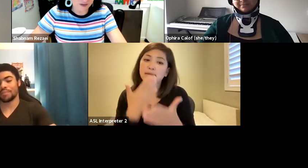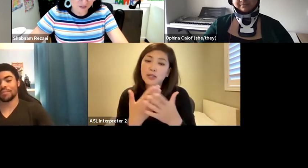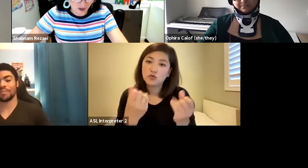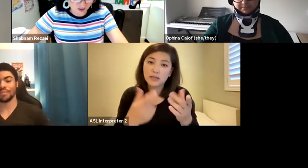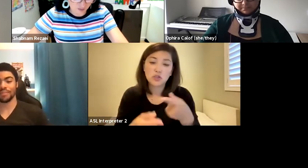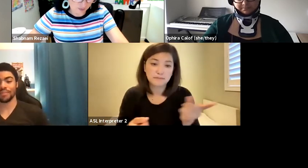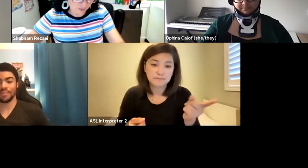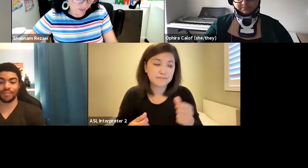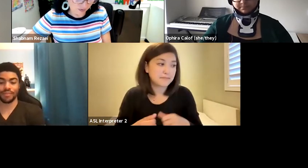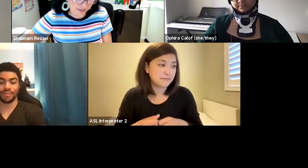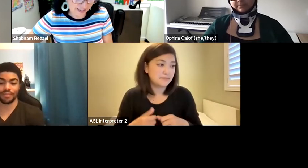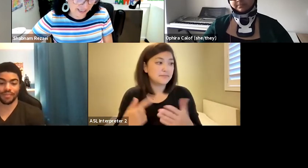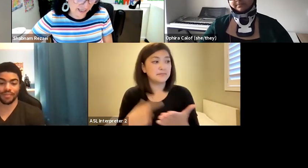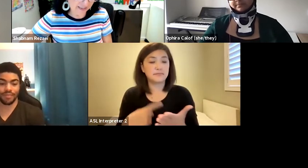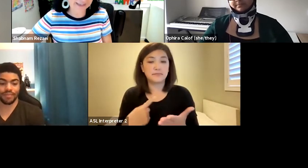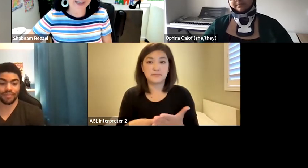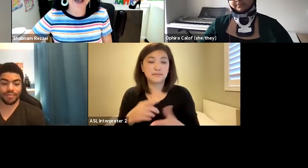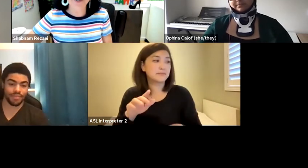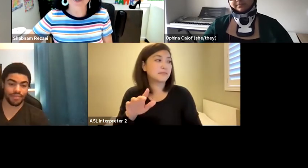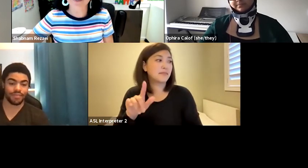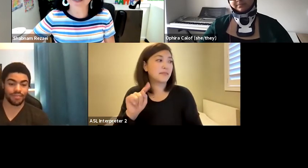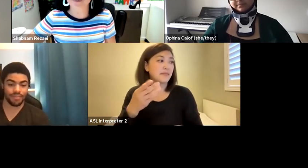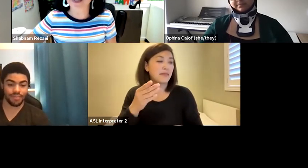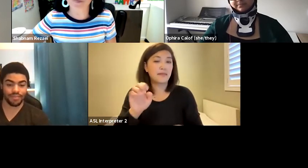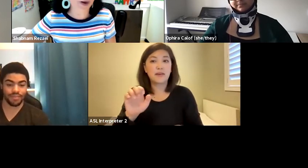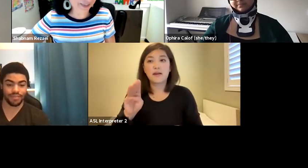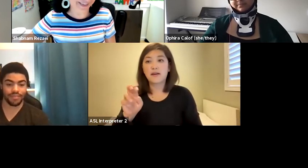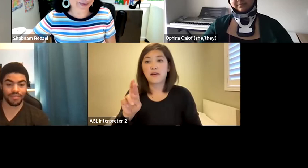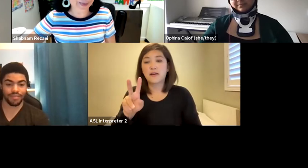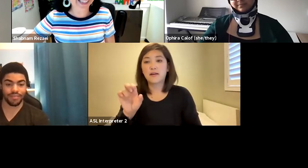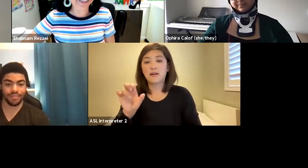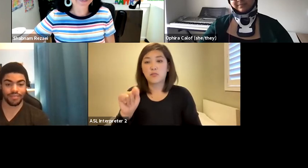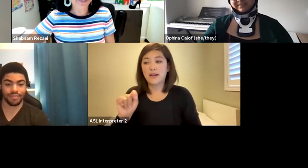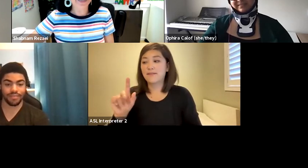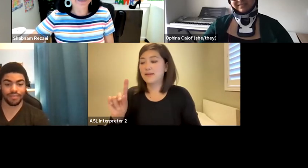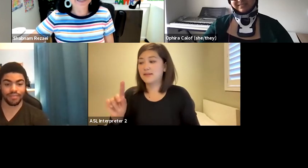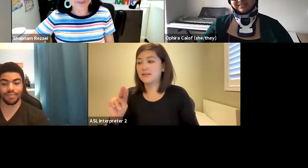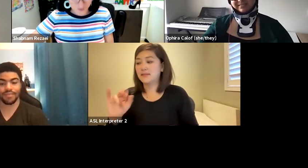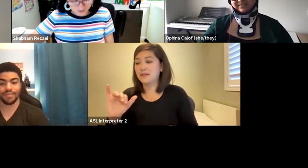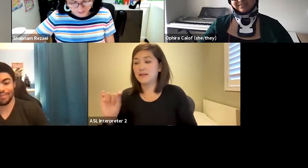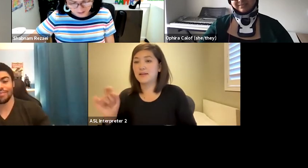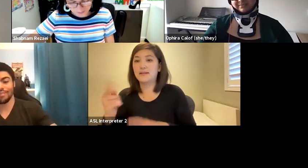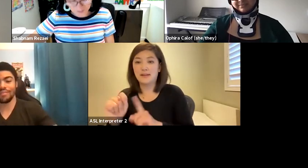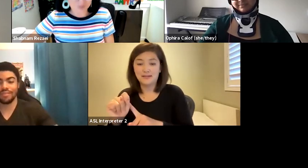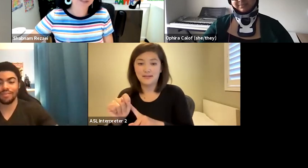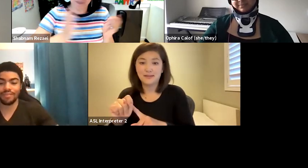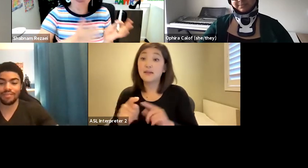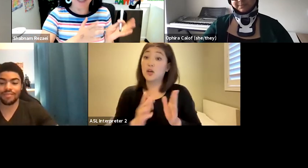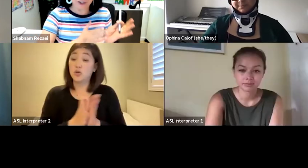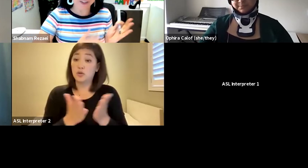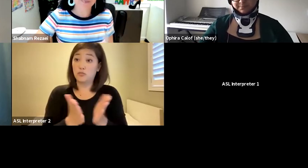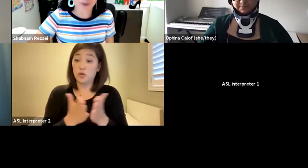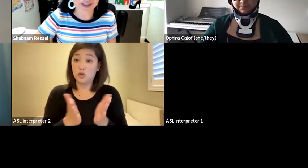kind of talk a little bit about The Bravest Night, I guess I should explain the premise a little bit. The book, there